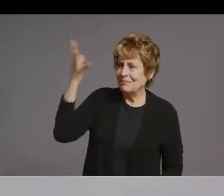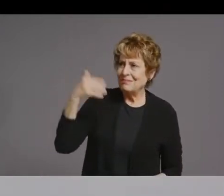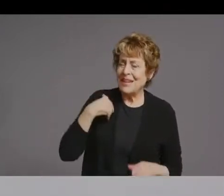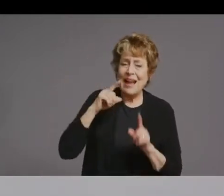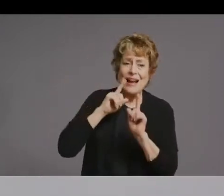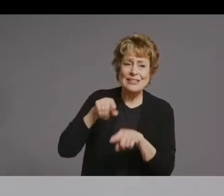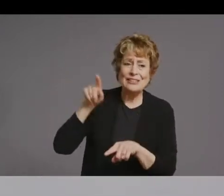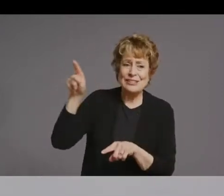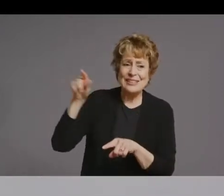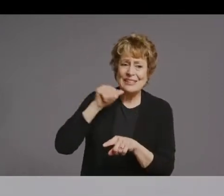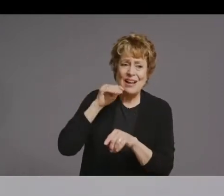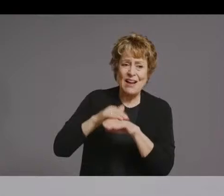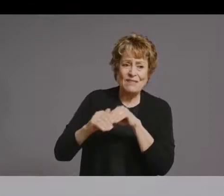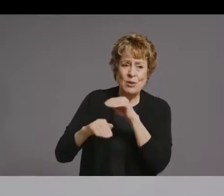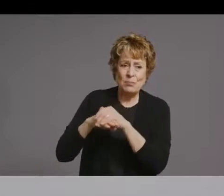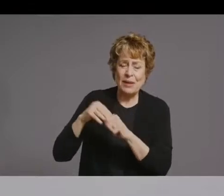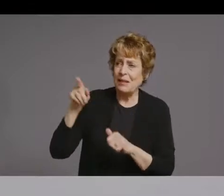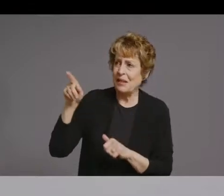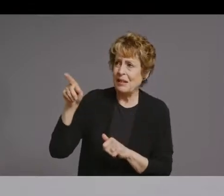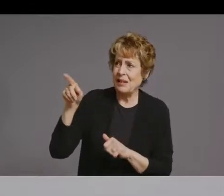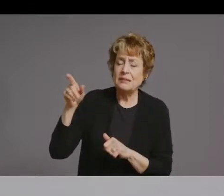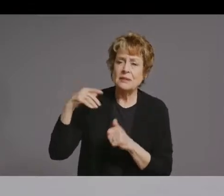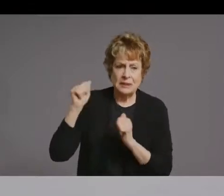And so that's one thing, but the